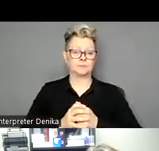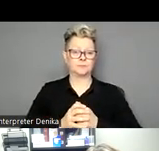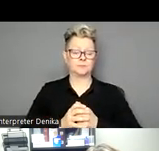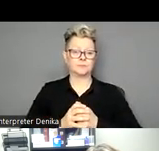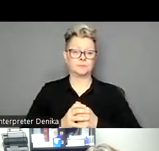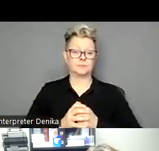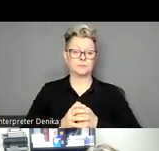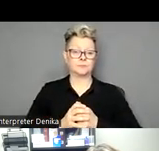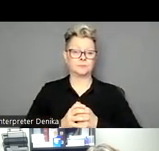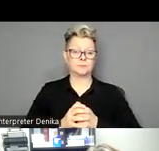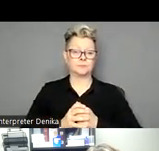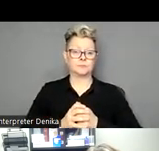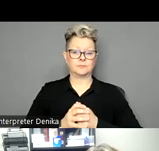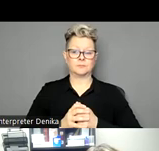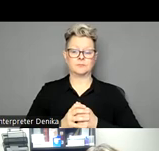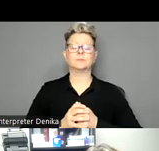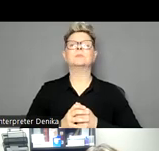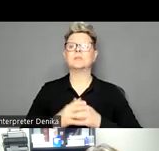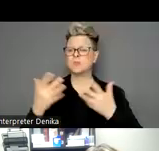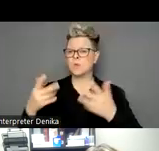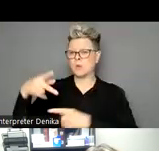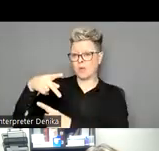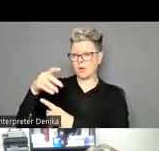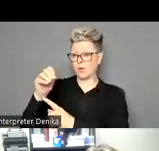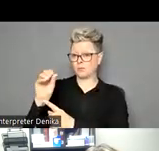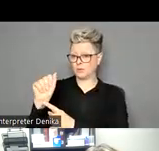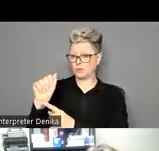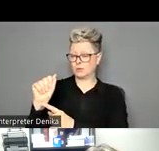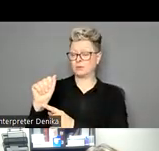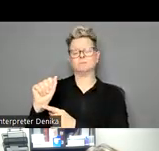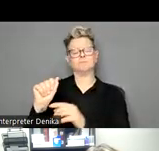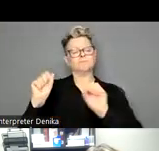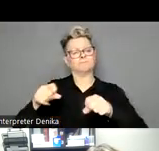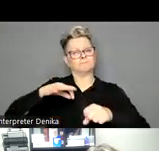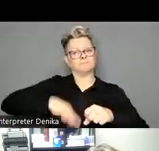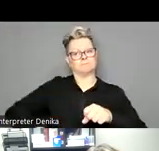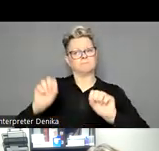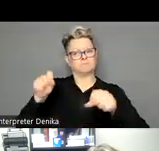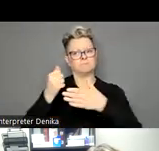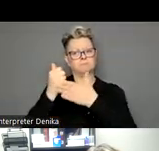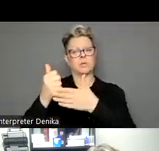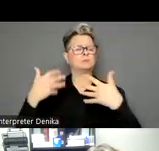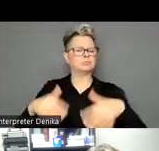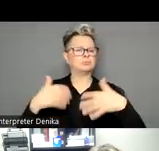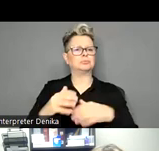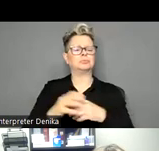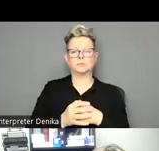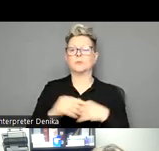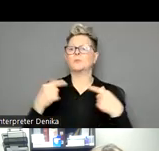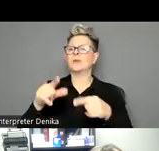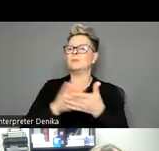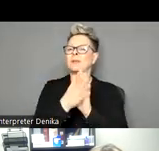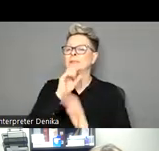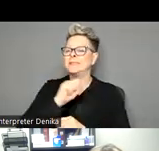So having a power of attorney can be really beneficial when you're a lot older, if your